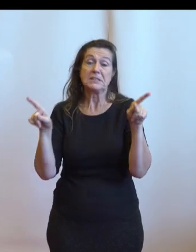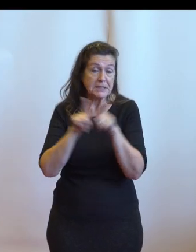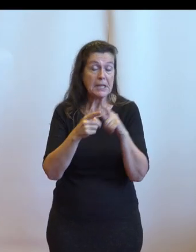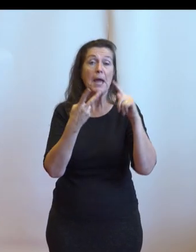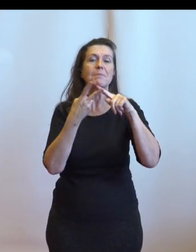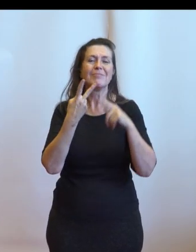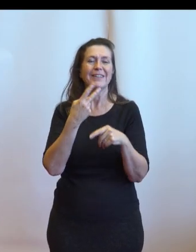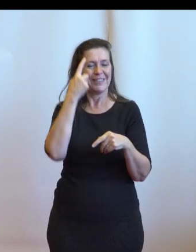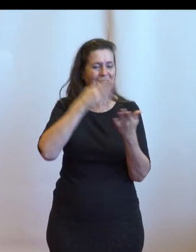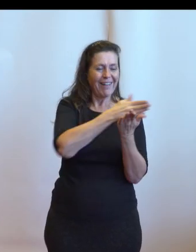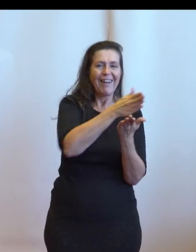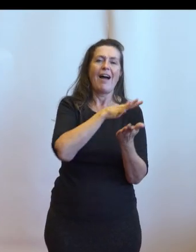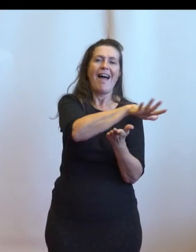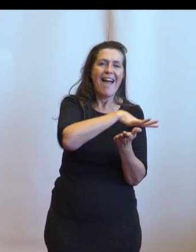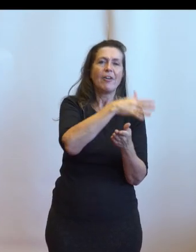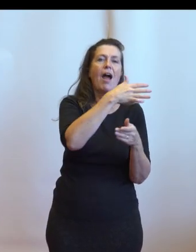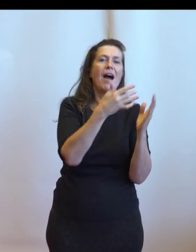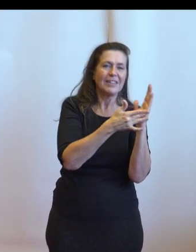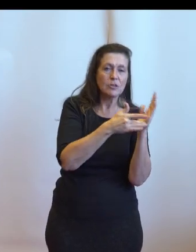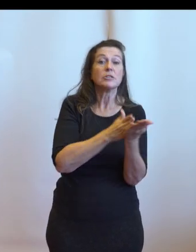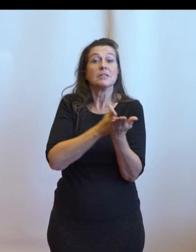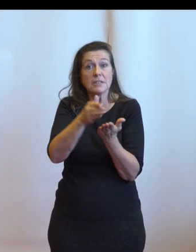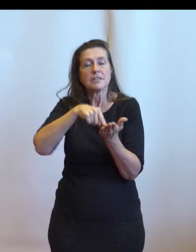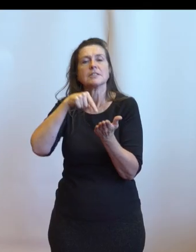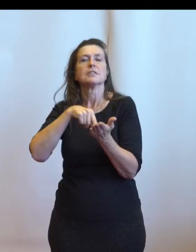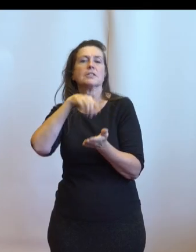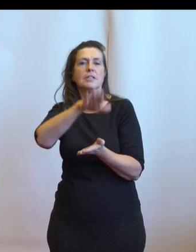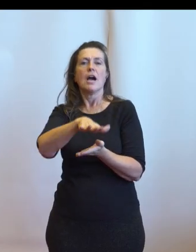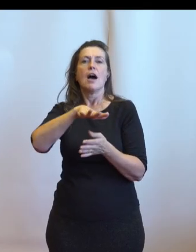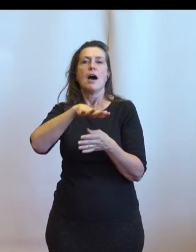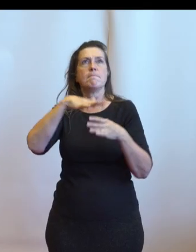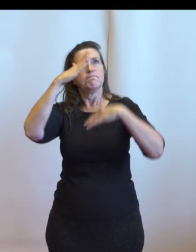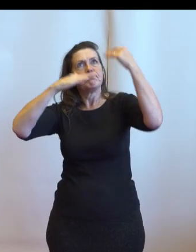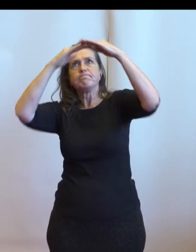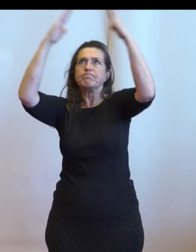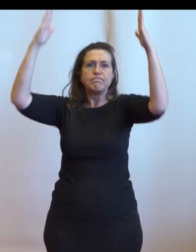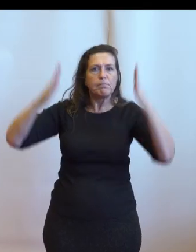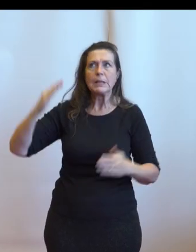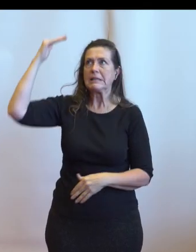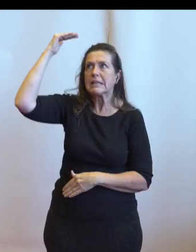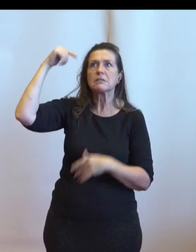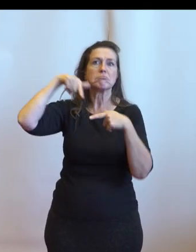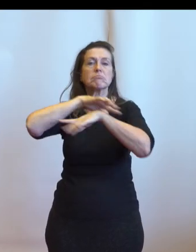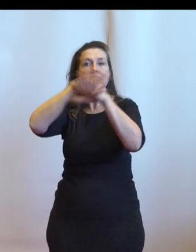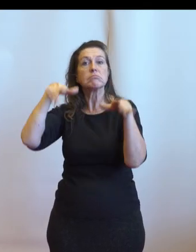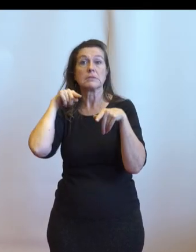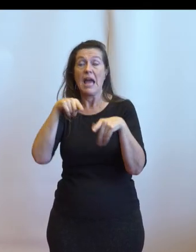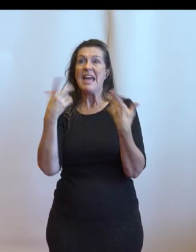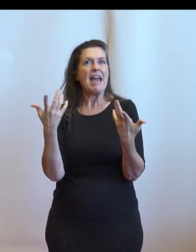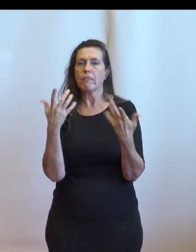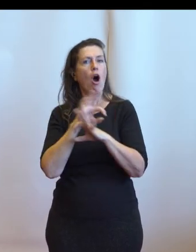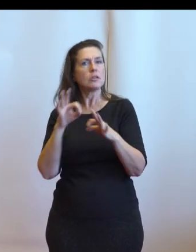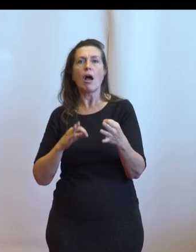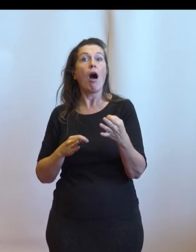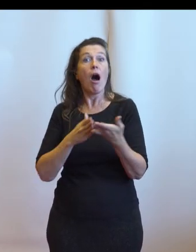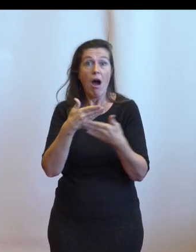to ensure which building is accessible, which is not, and when it is not, what is the remediation plan. And the fourth one, and not